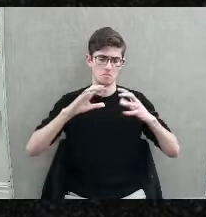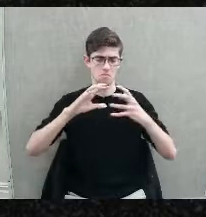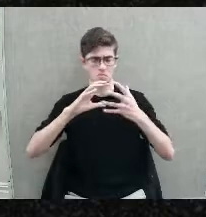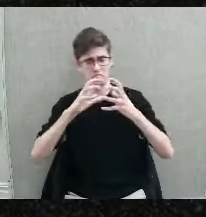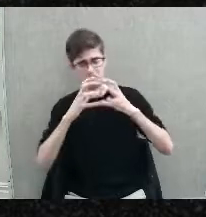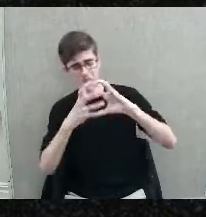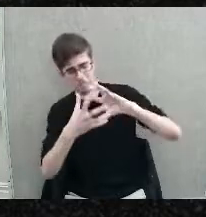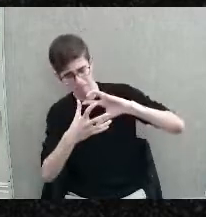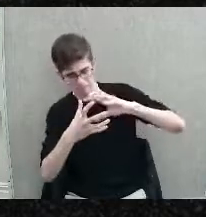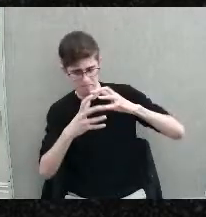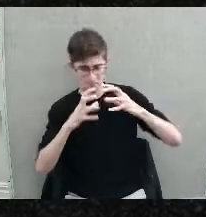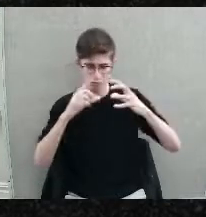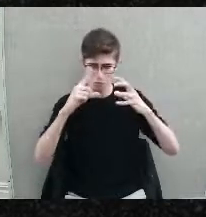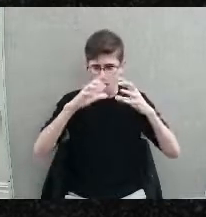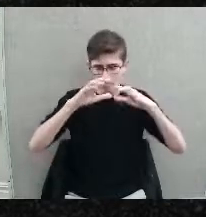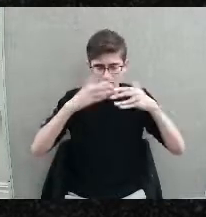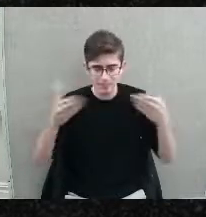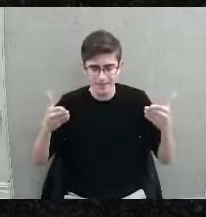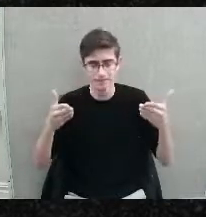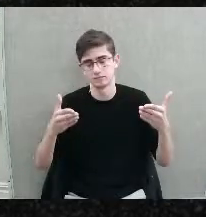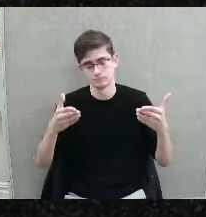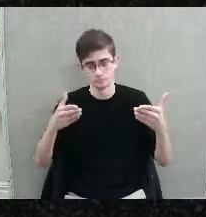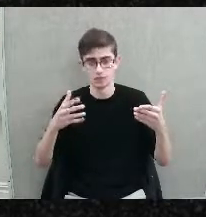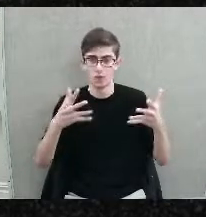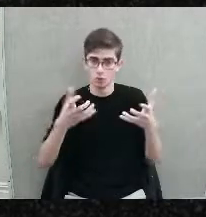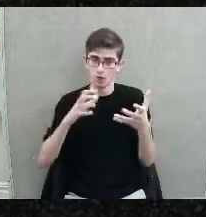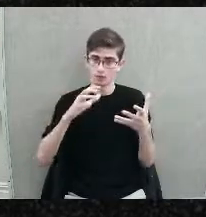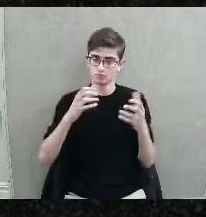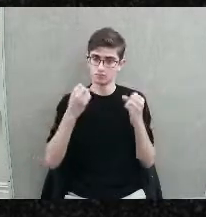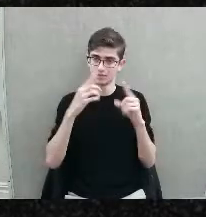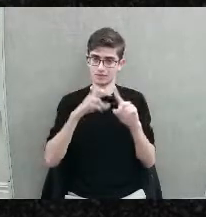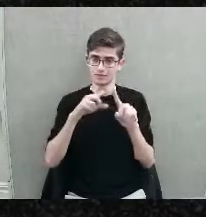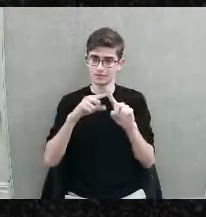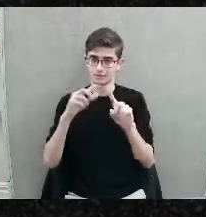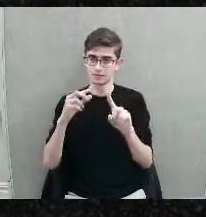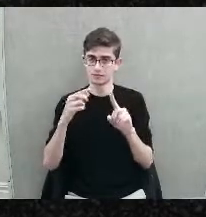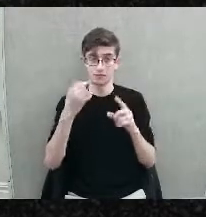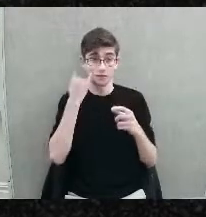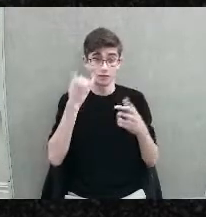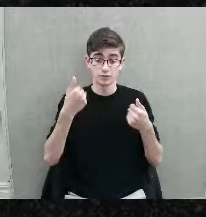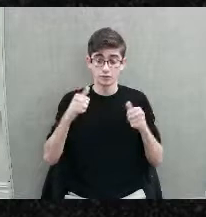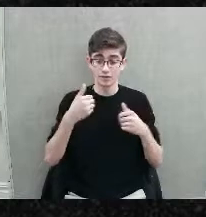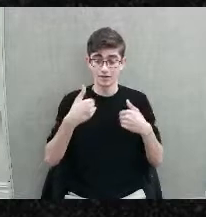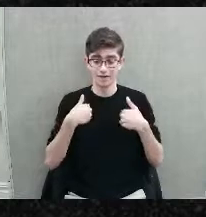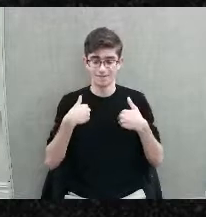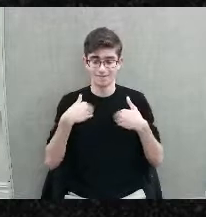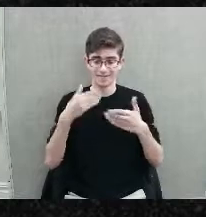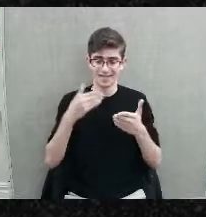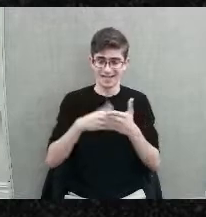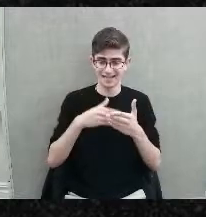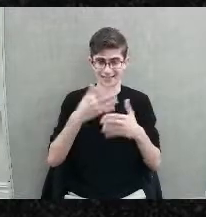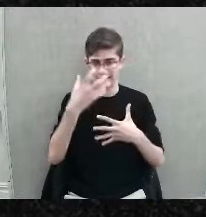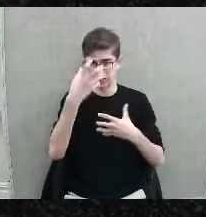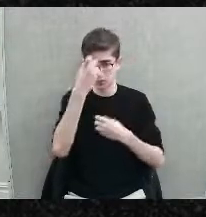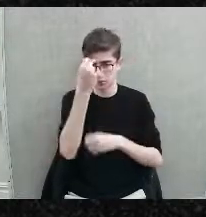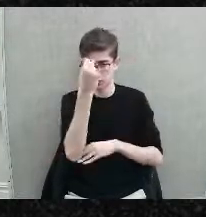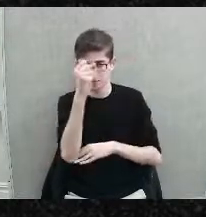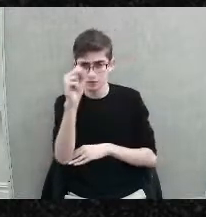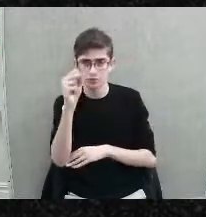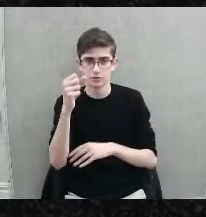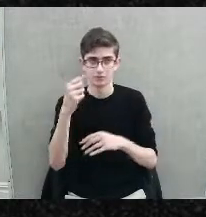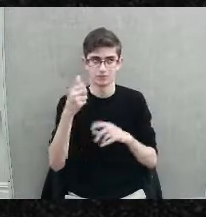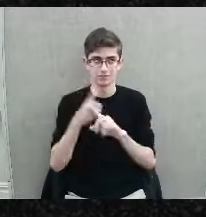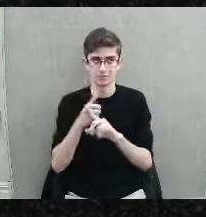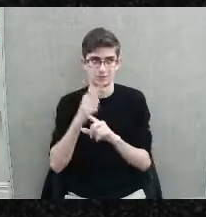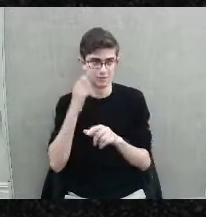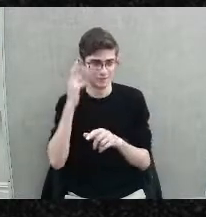even a revolution if we're working in a situation in which anti-colonial revolutions have resulted in ongoing coloniality,